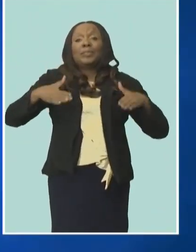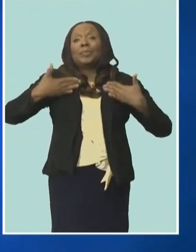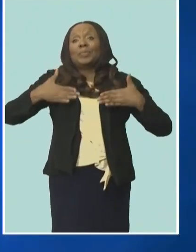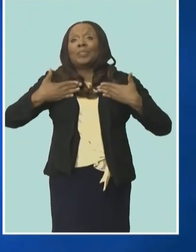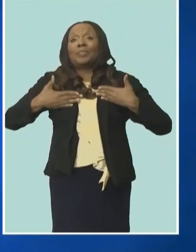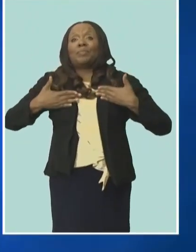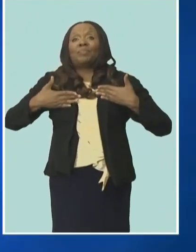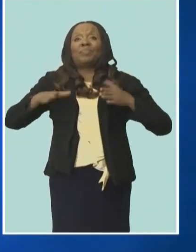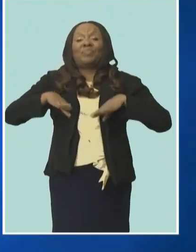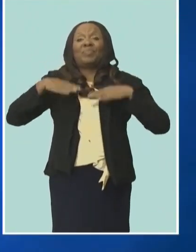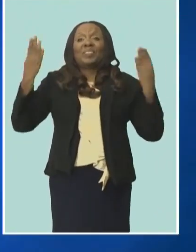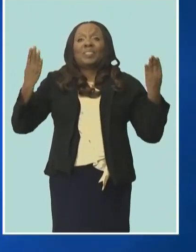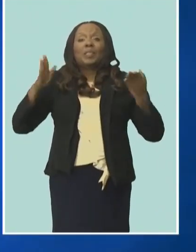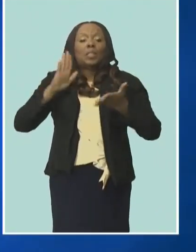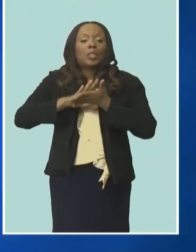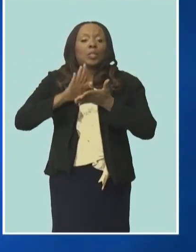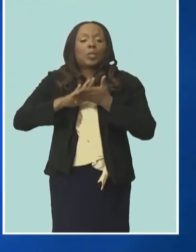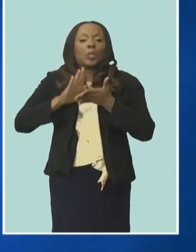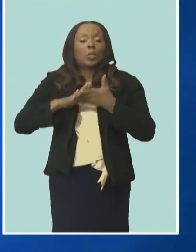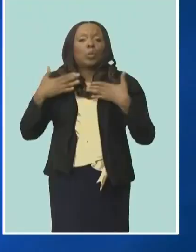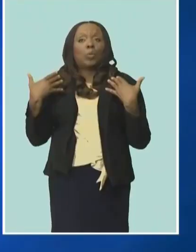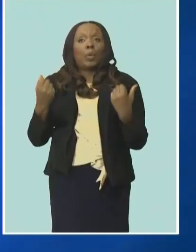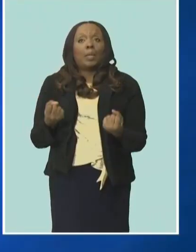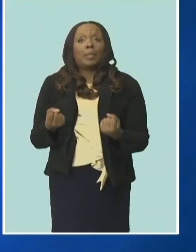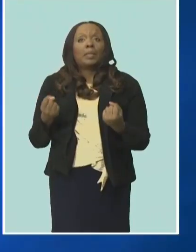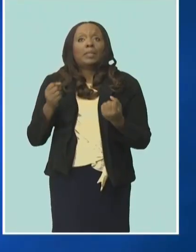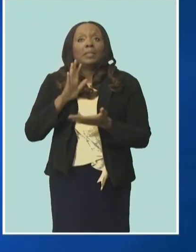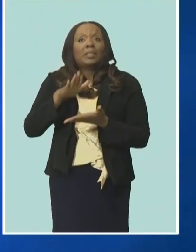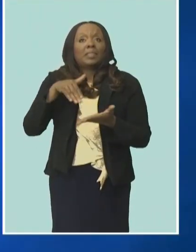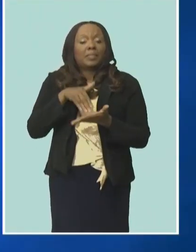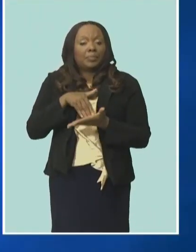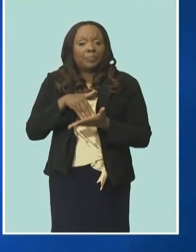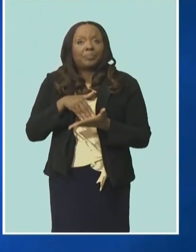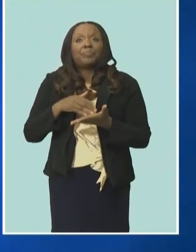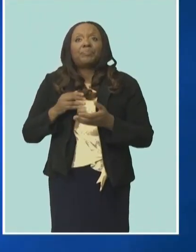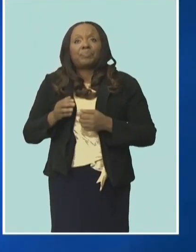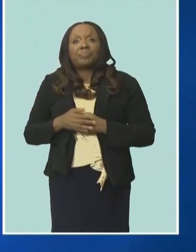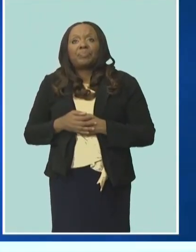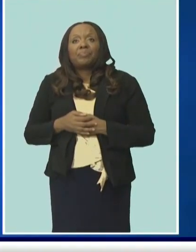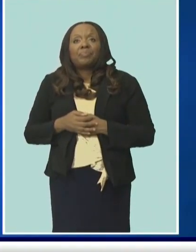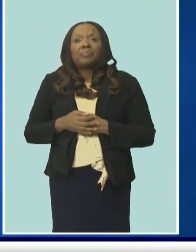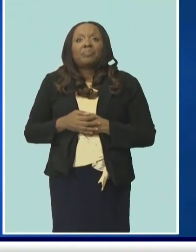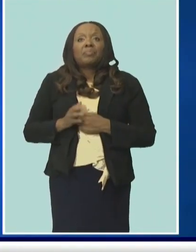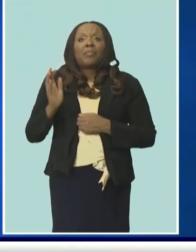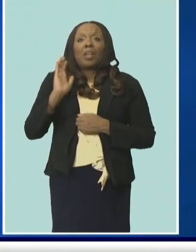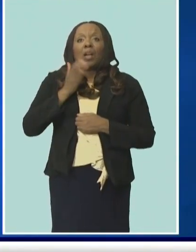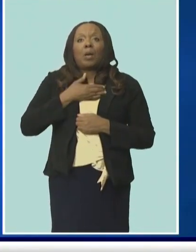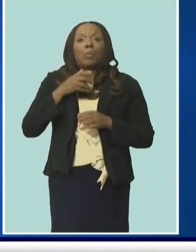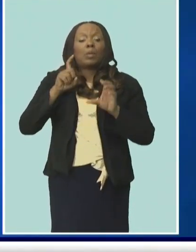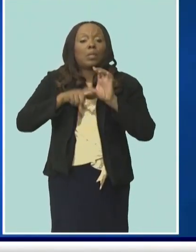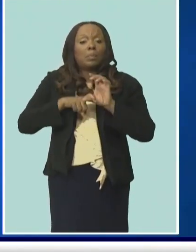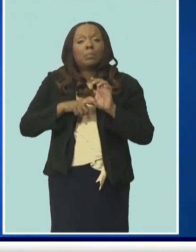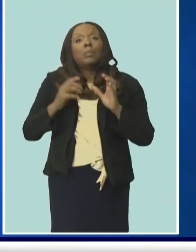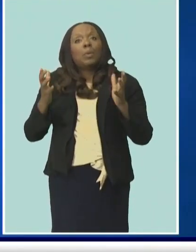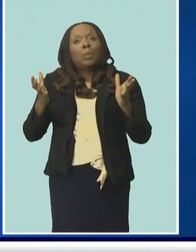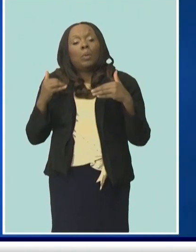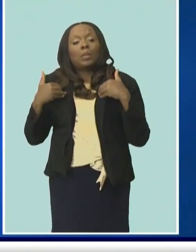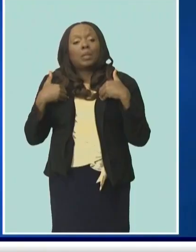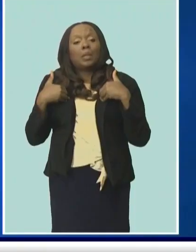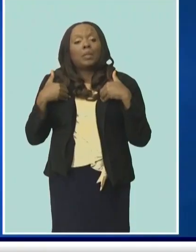reopening of the school's wellness center, a symbol of the club's commitment to finding